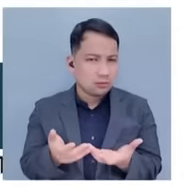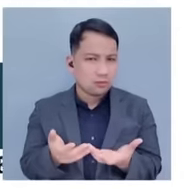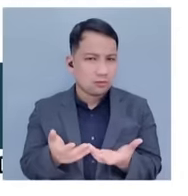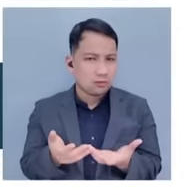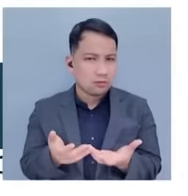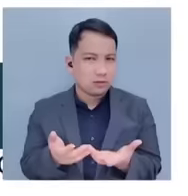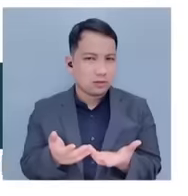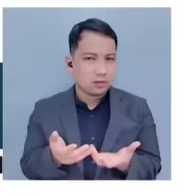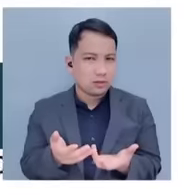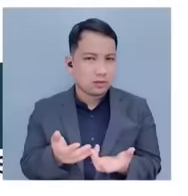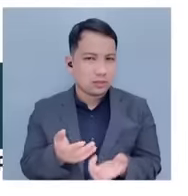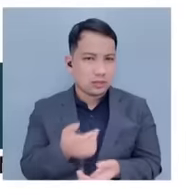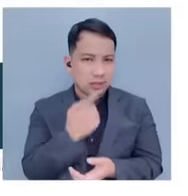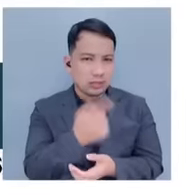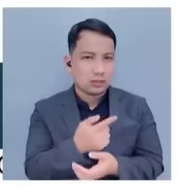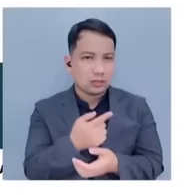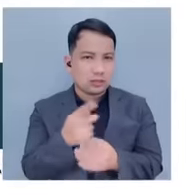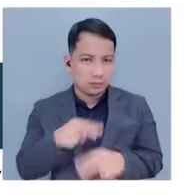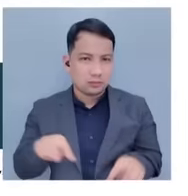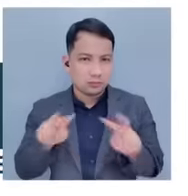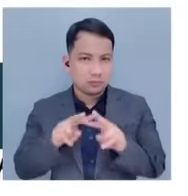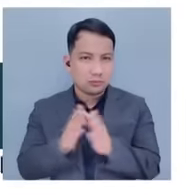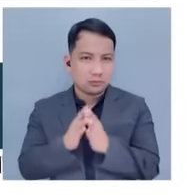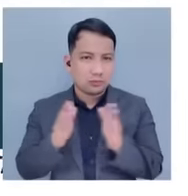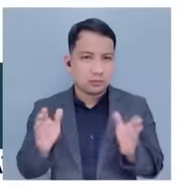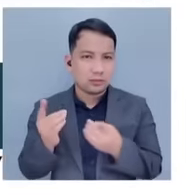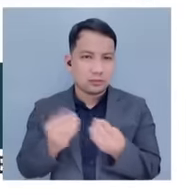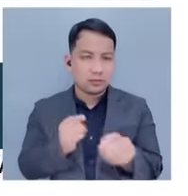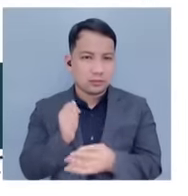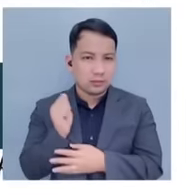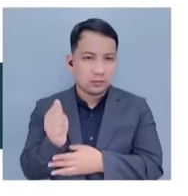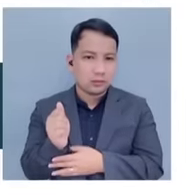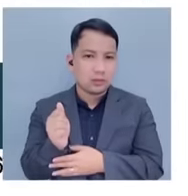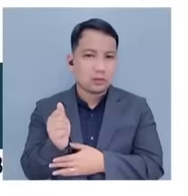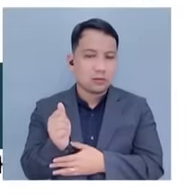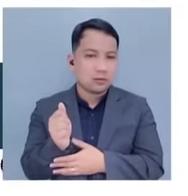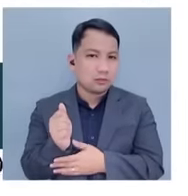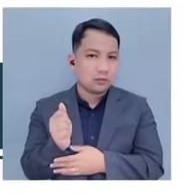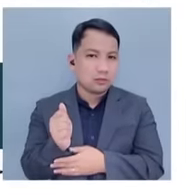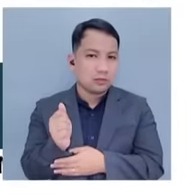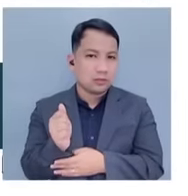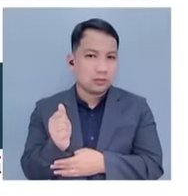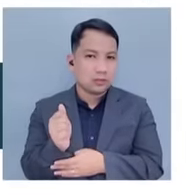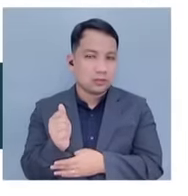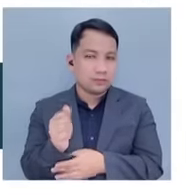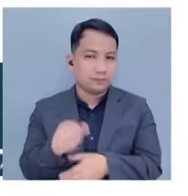they value a lot, and they're probably